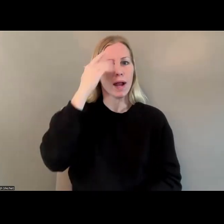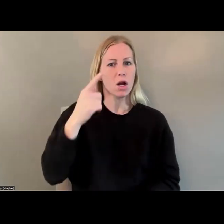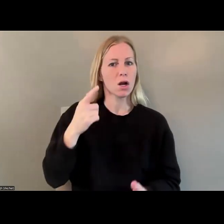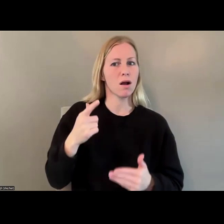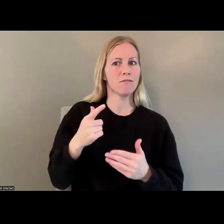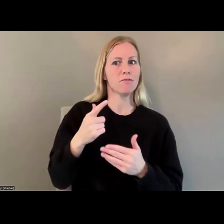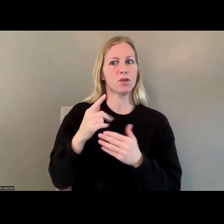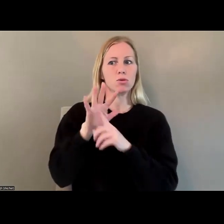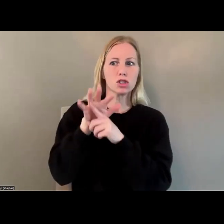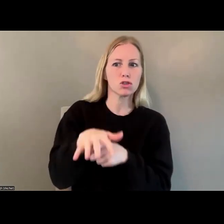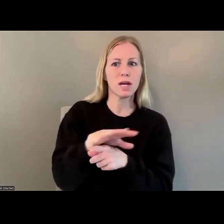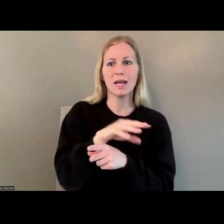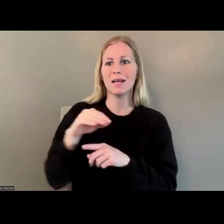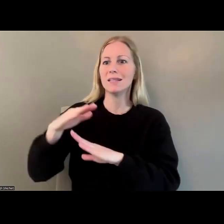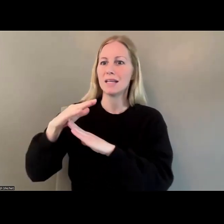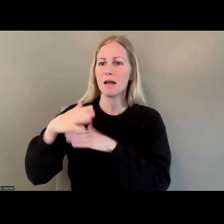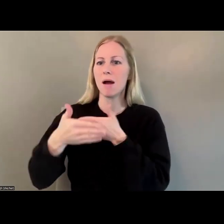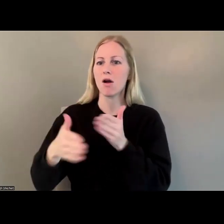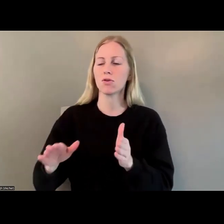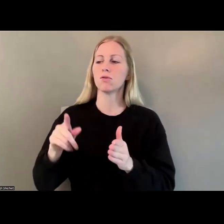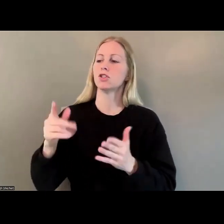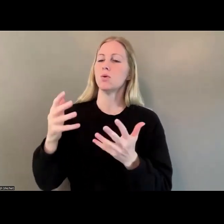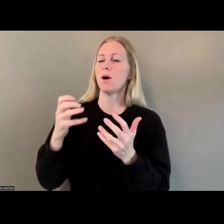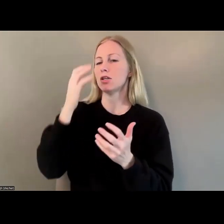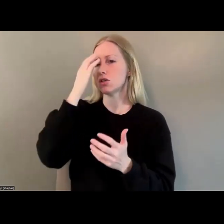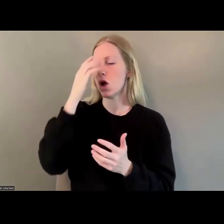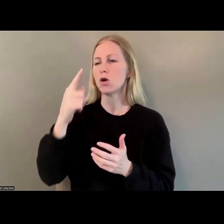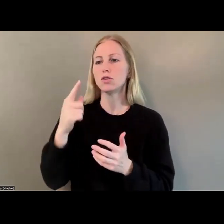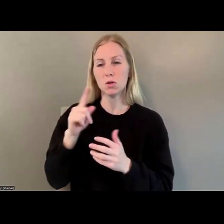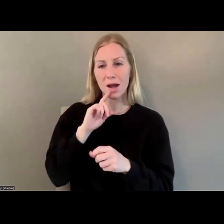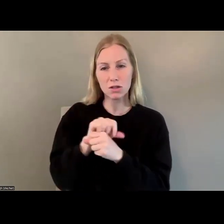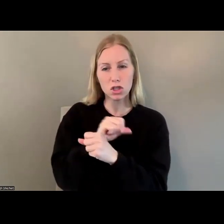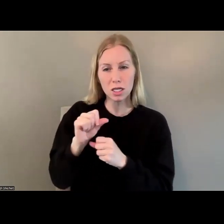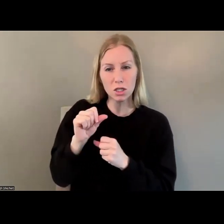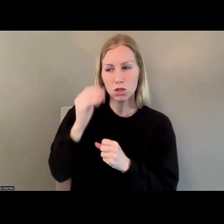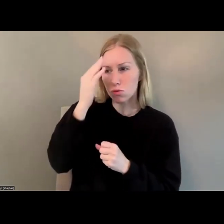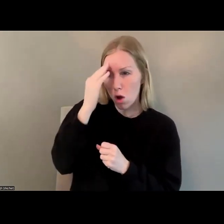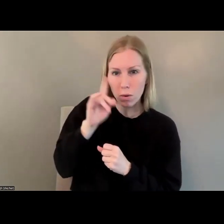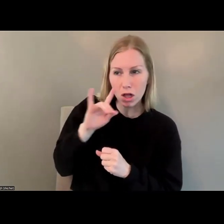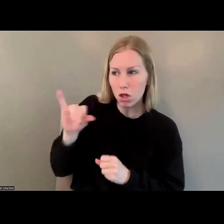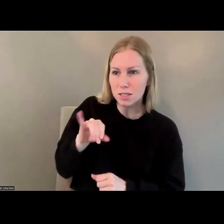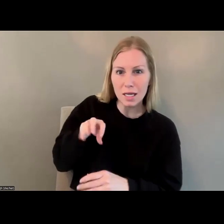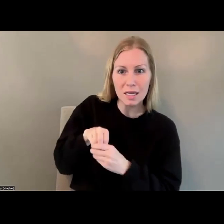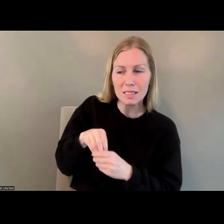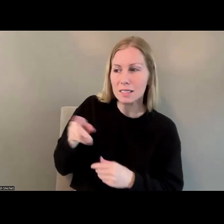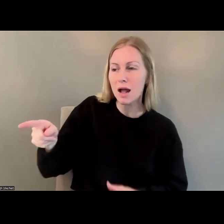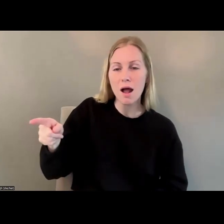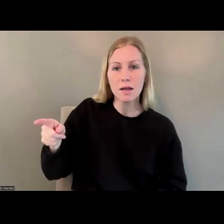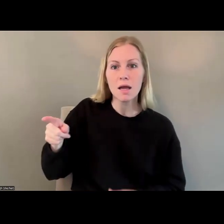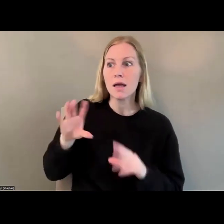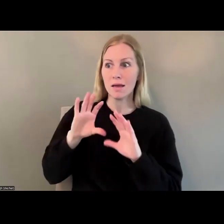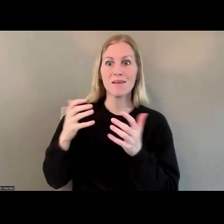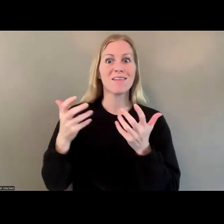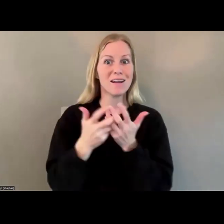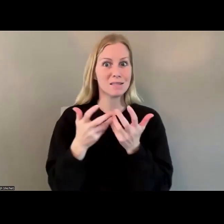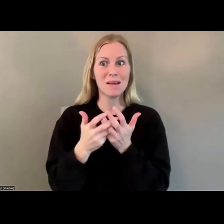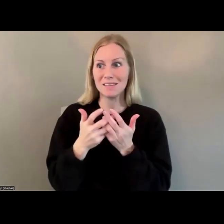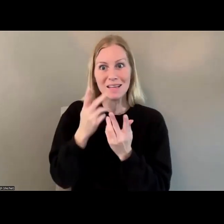wondered if they truly understood what it looked and sounded like, particularly for the child's classmates that would see it all happening.